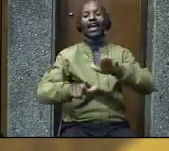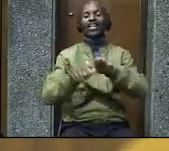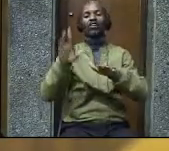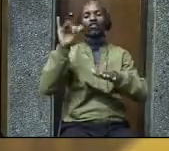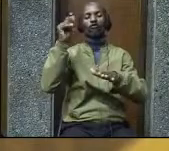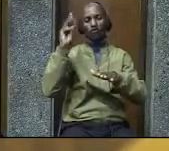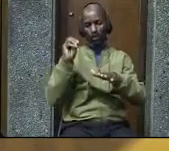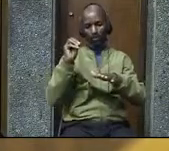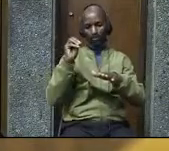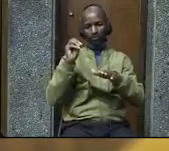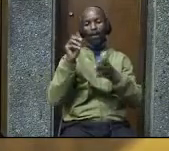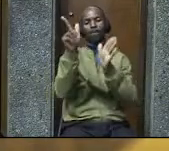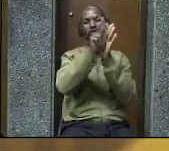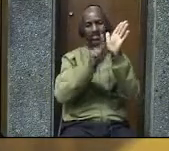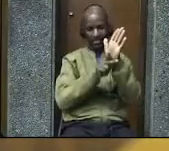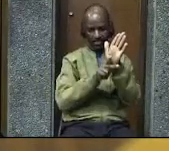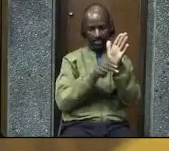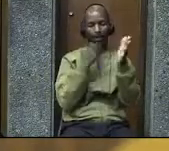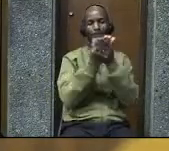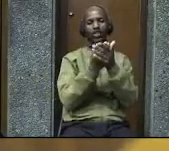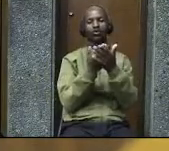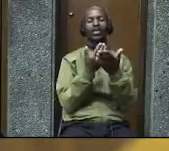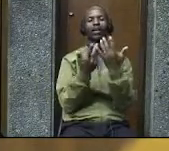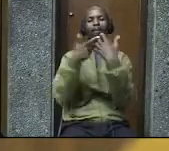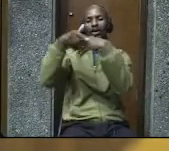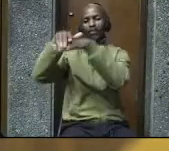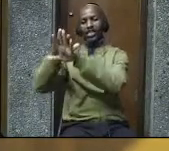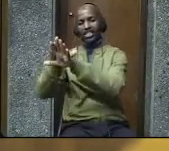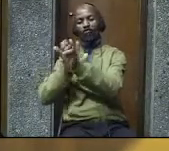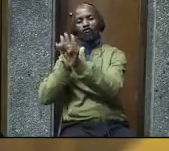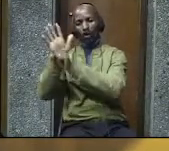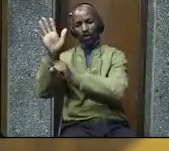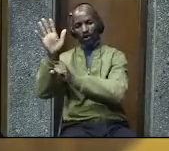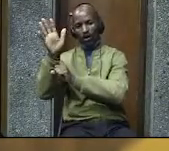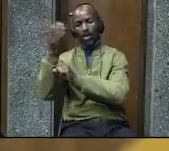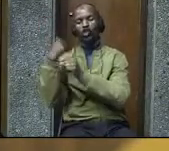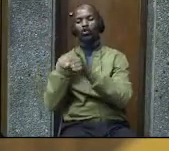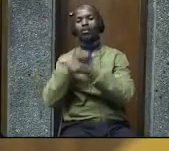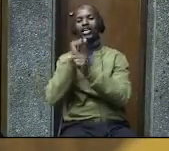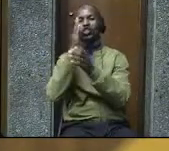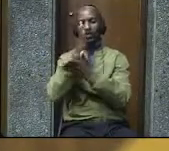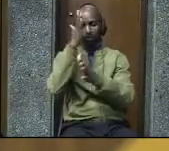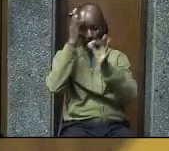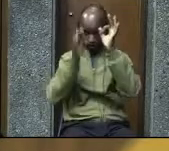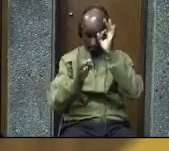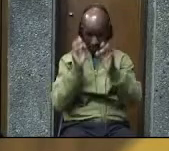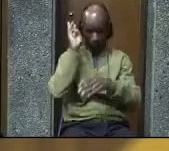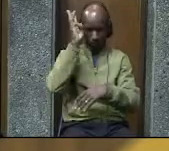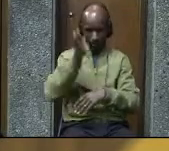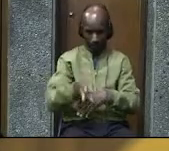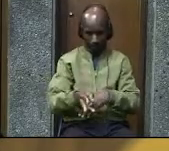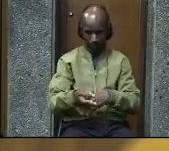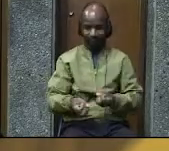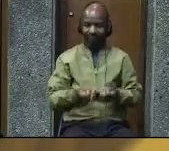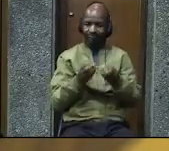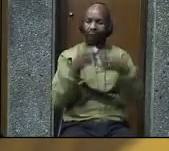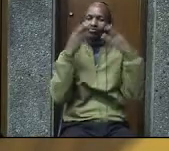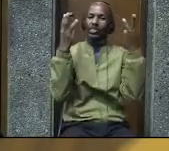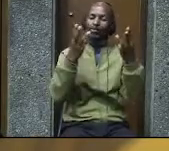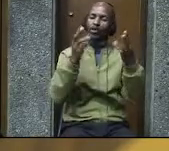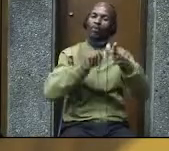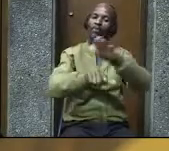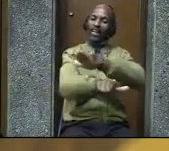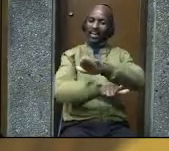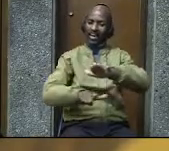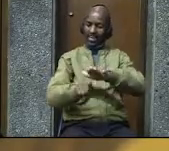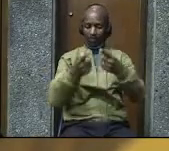land restitution policies, how about the implemente ka botlalo go bontsha political willingness go fa batho lefatshe.